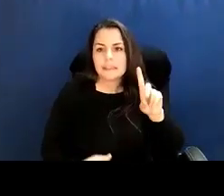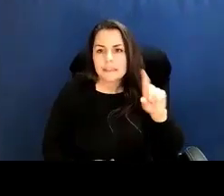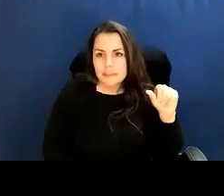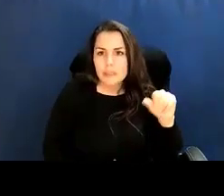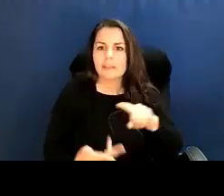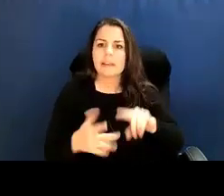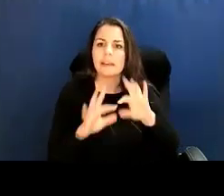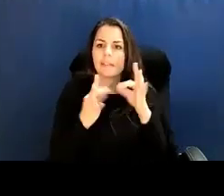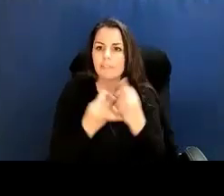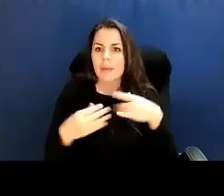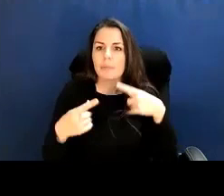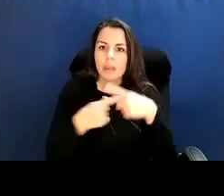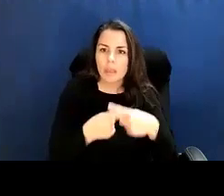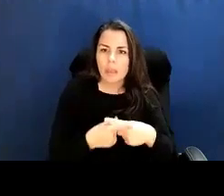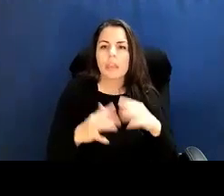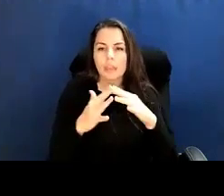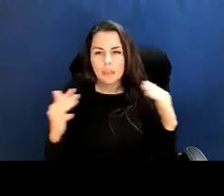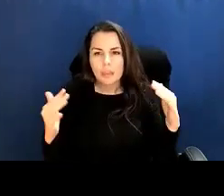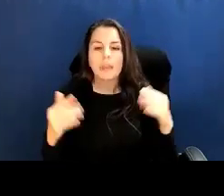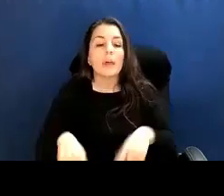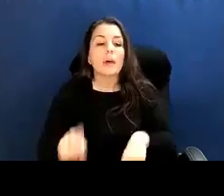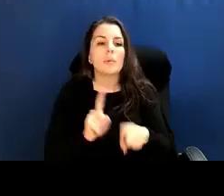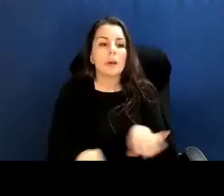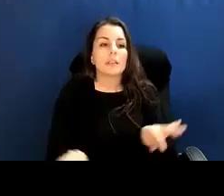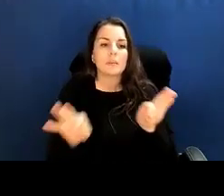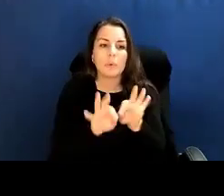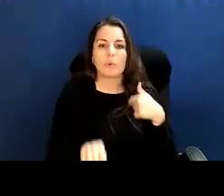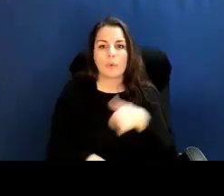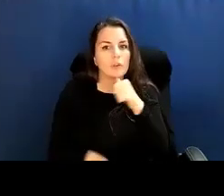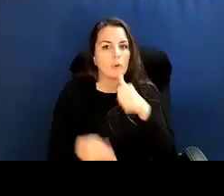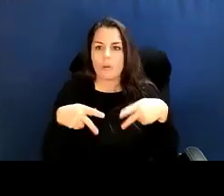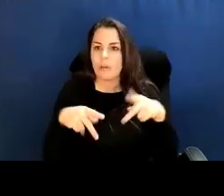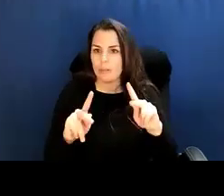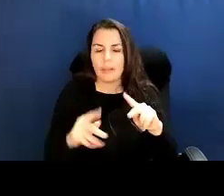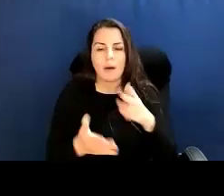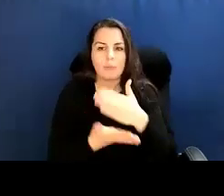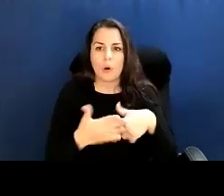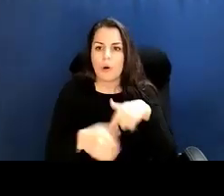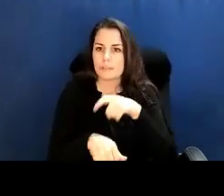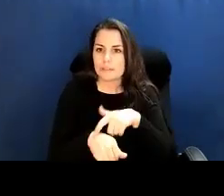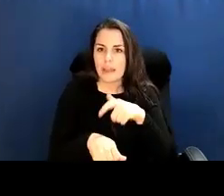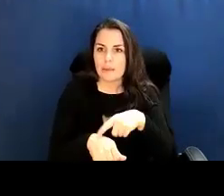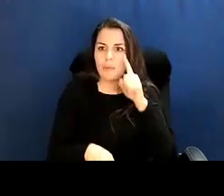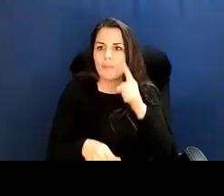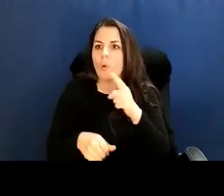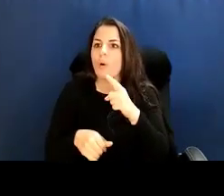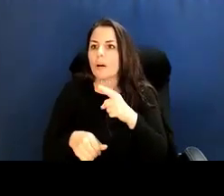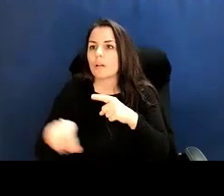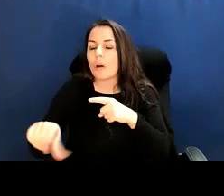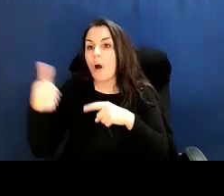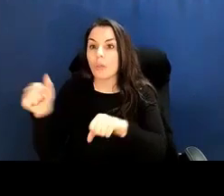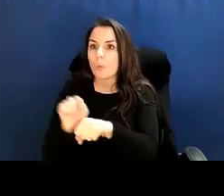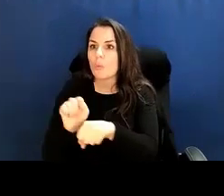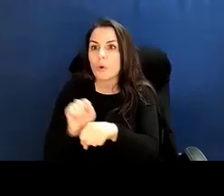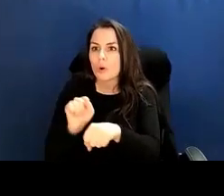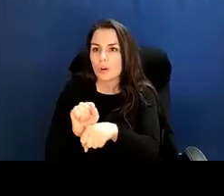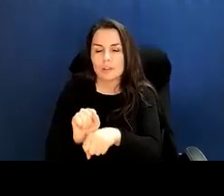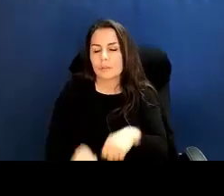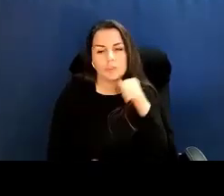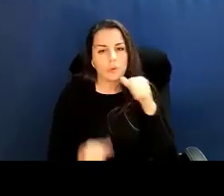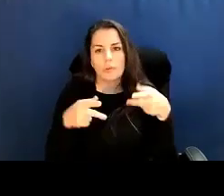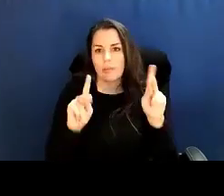on. Importantly, we don't allow part-time training to accommodate other sources of funding or job opportunities or clinical